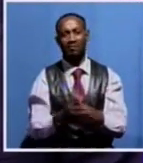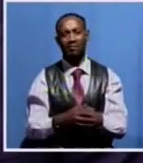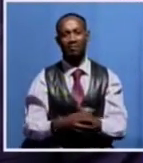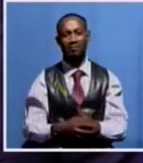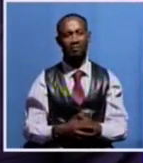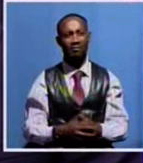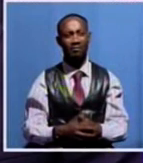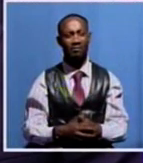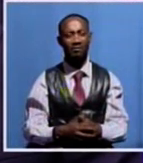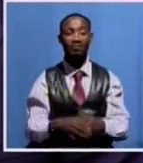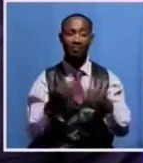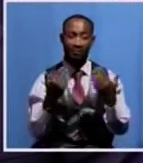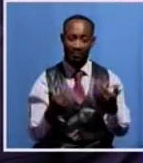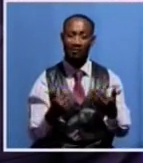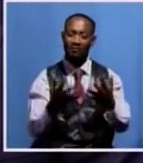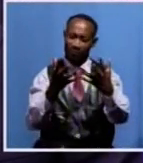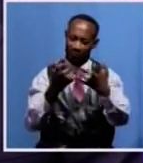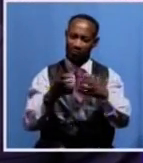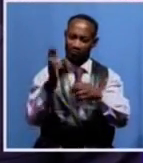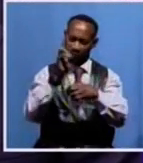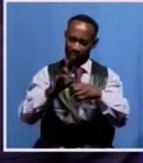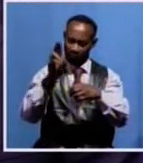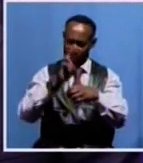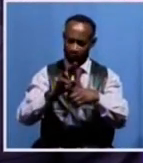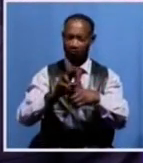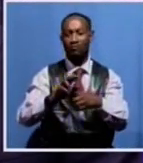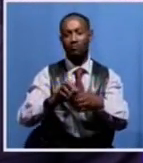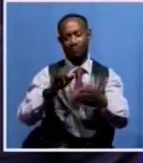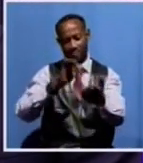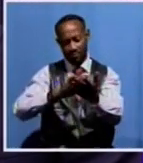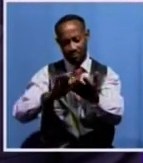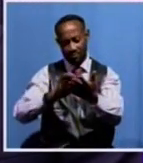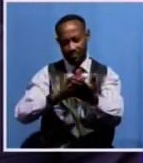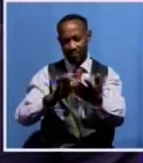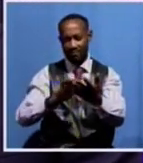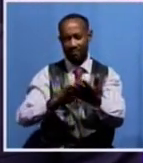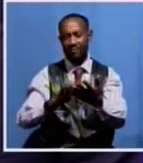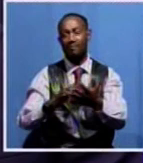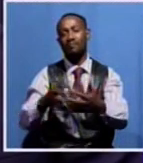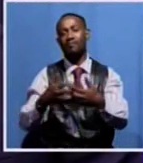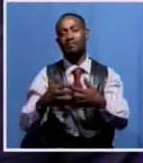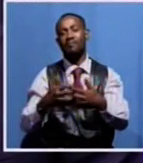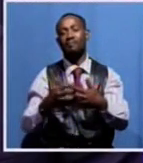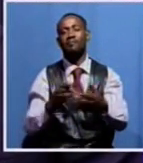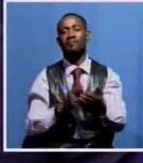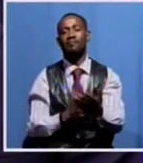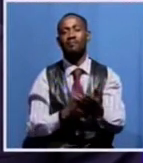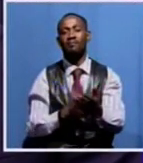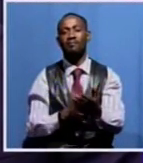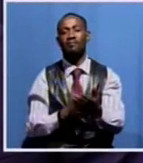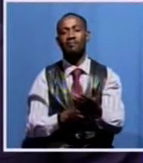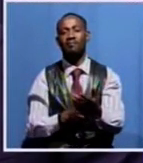we are insisting on automation, and the system will be up and running by the beginning of January. We are insisting